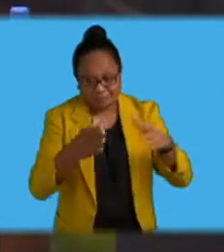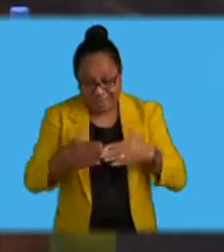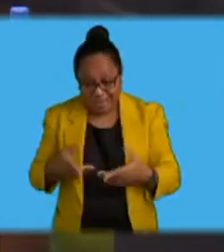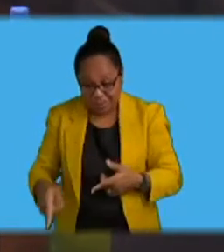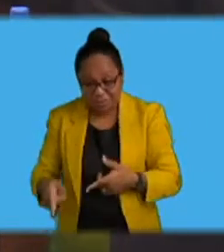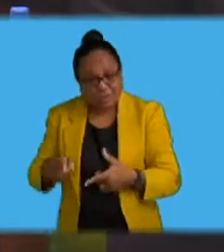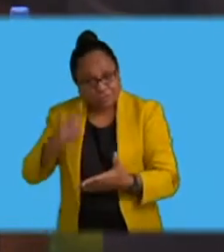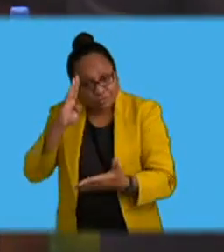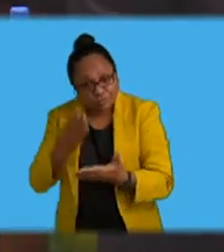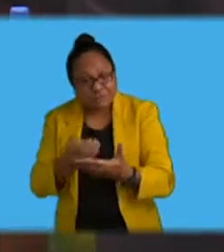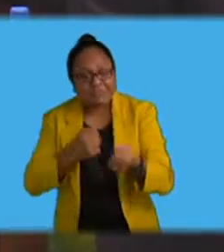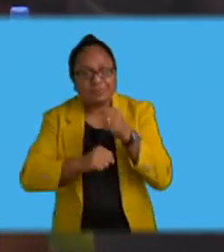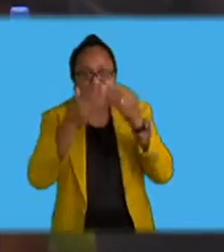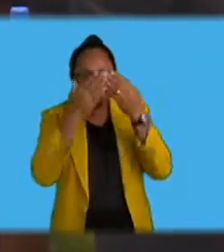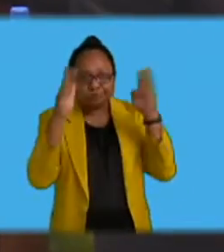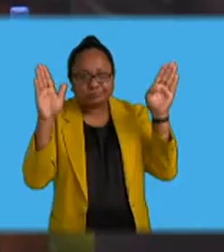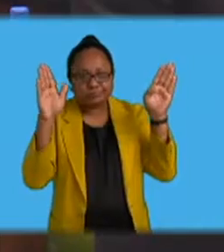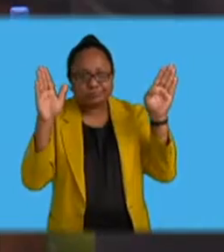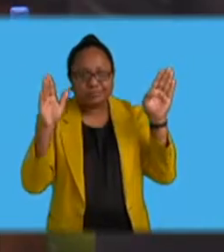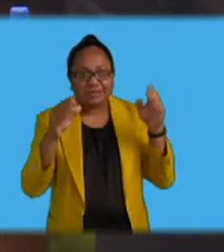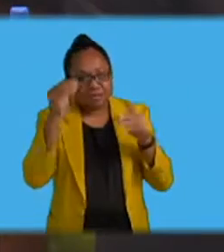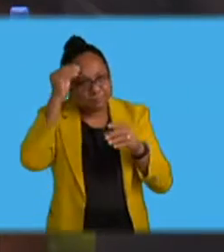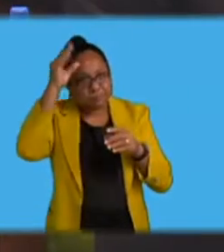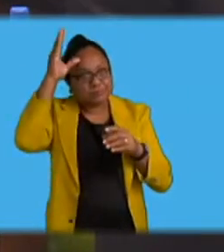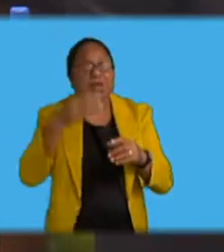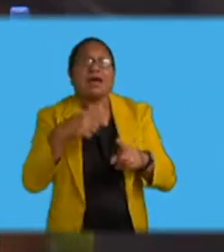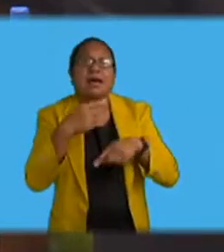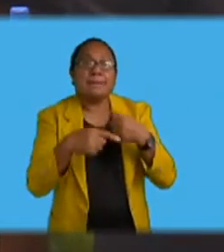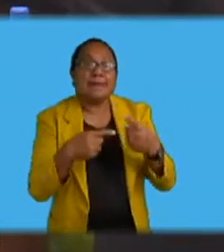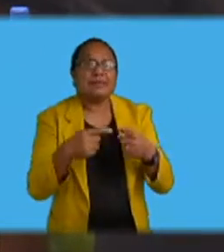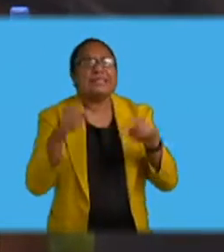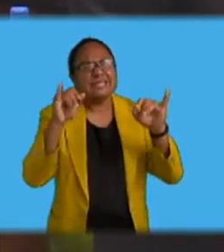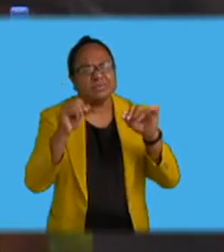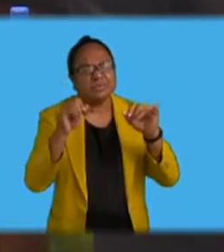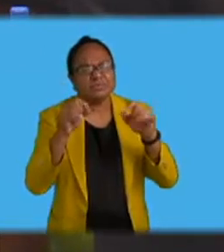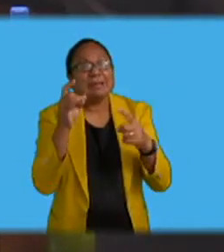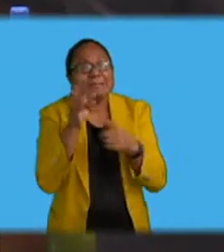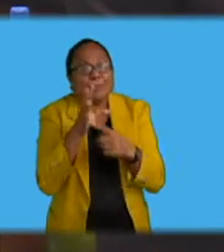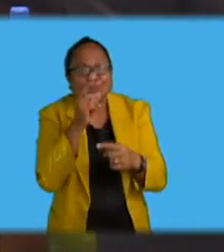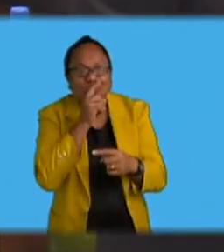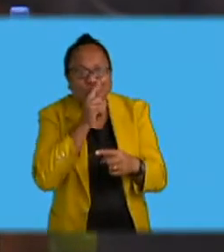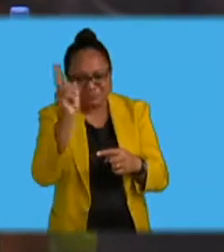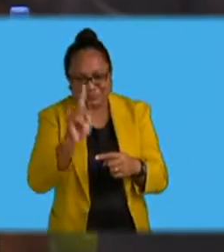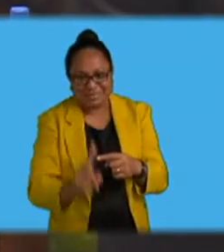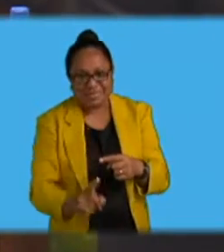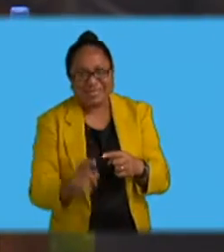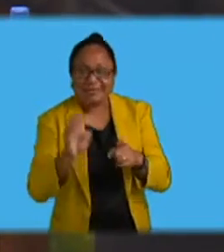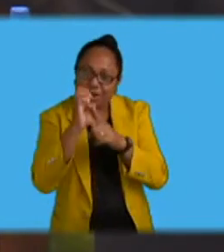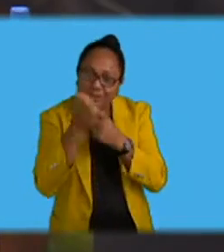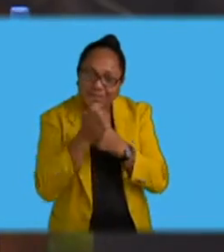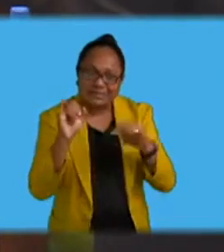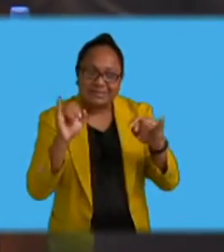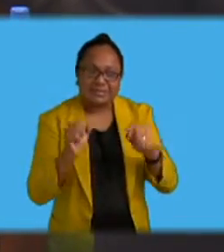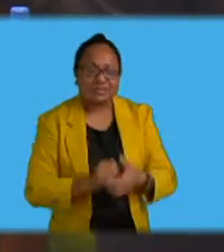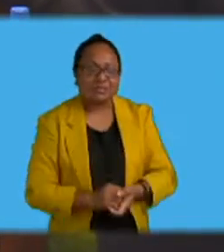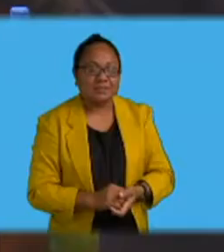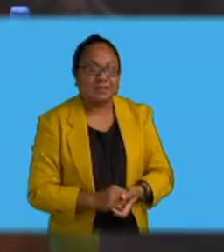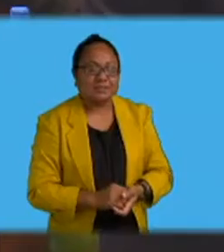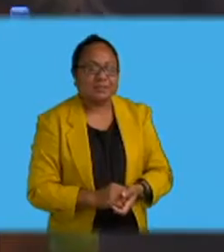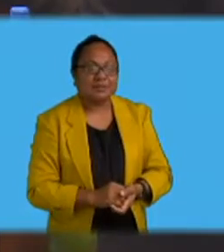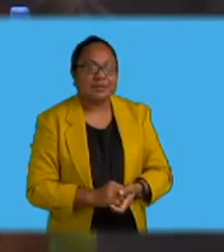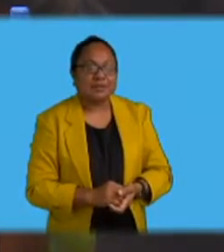to enhance their scope of learning on issues of national and global importance, Madam Speaker. The competition instills a sense